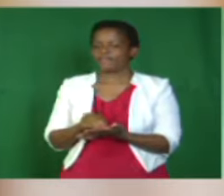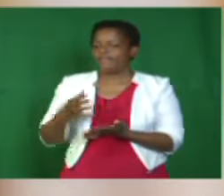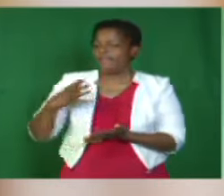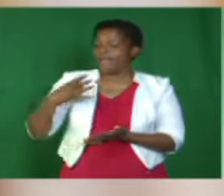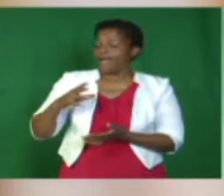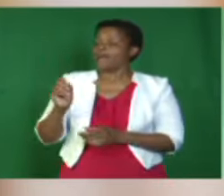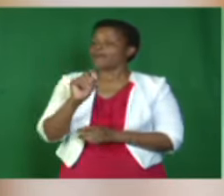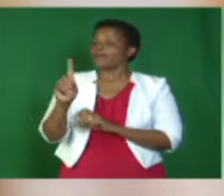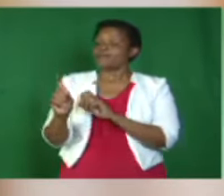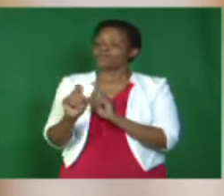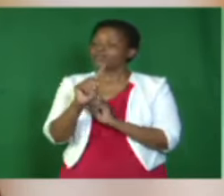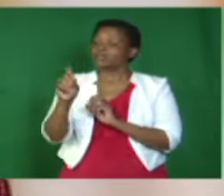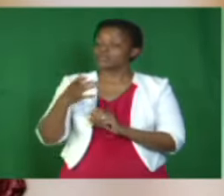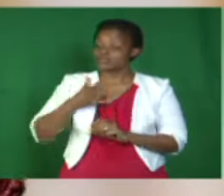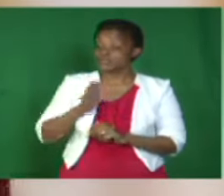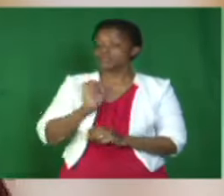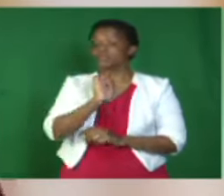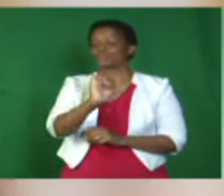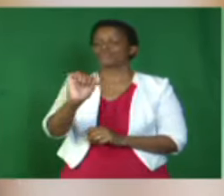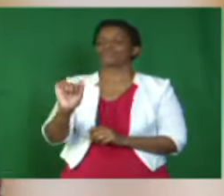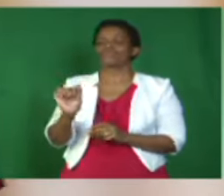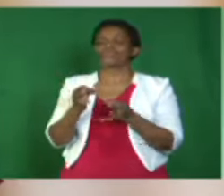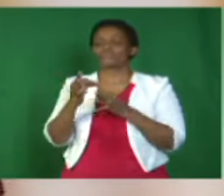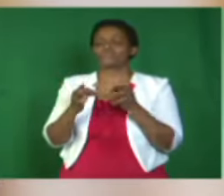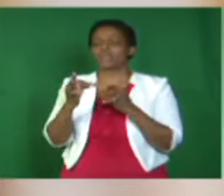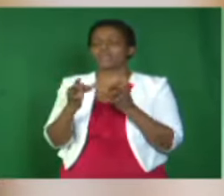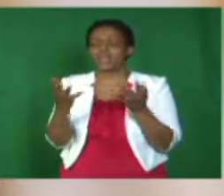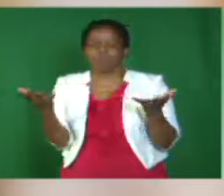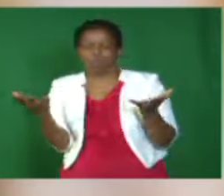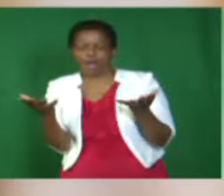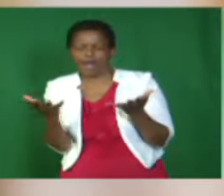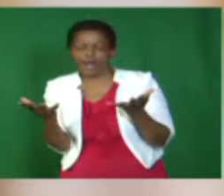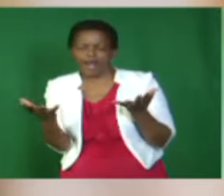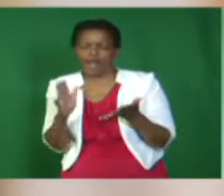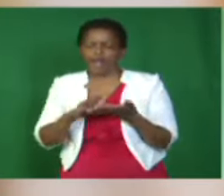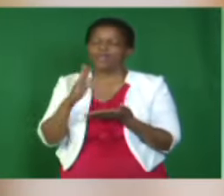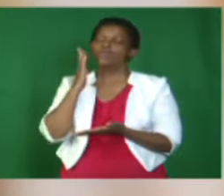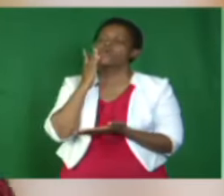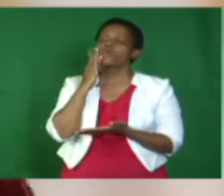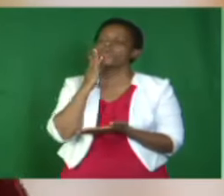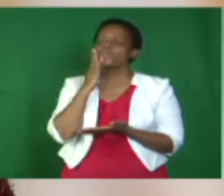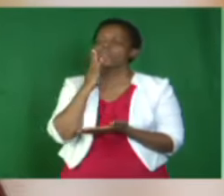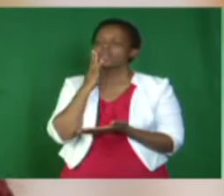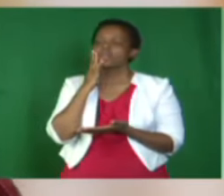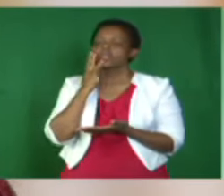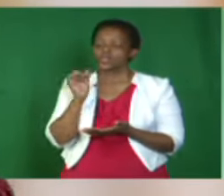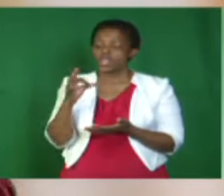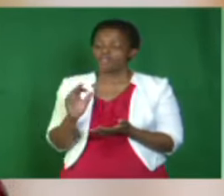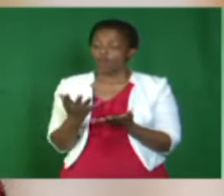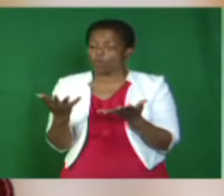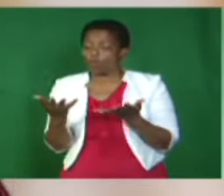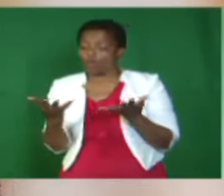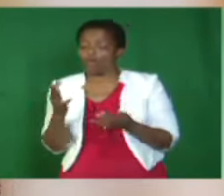that would ask you and ask you that where and when did something happen. If the question is asked where and